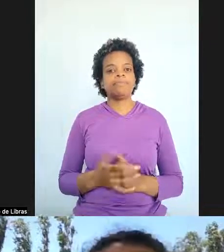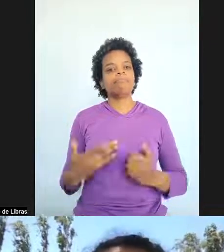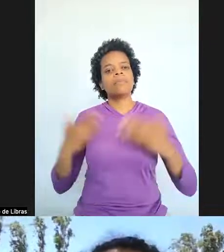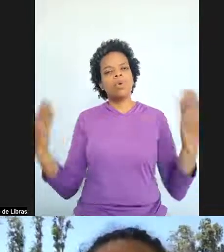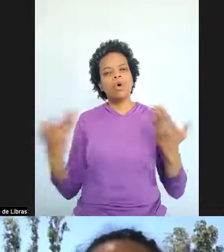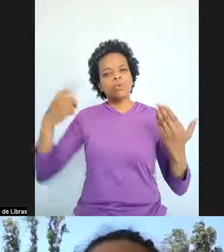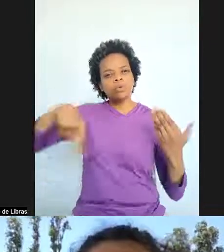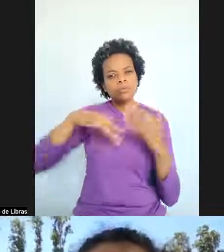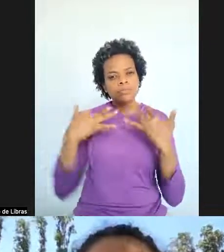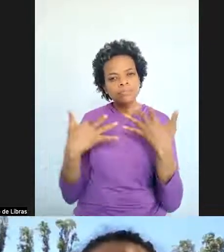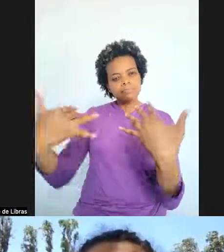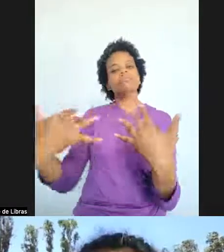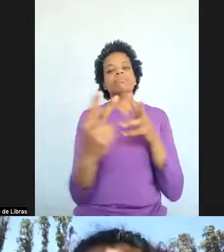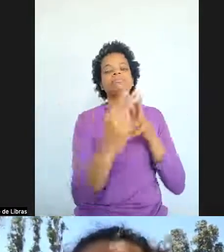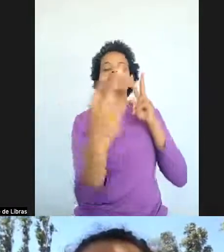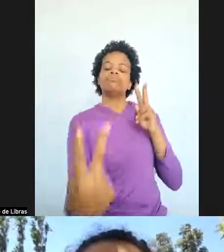So today,